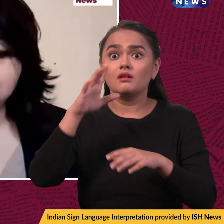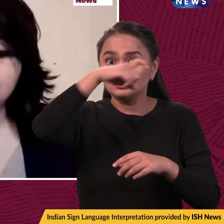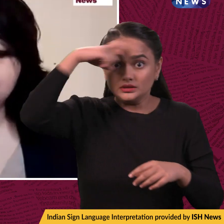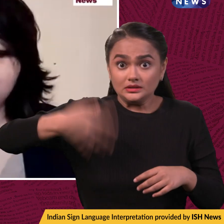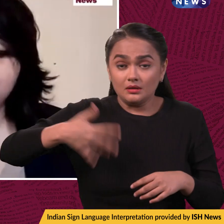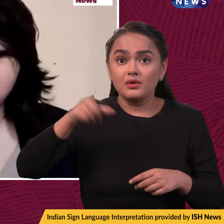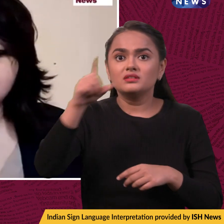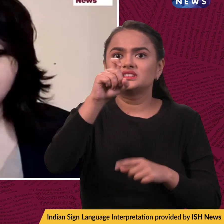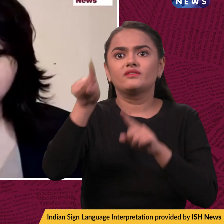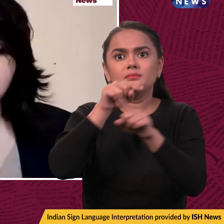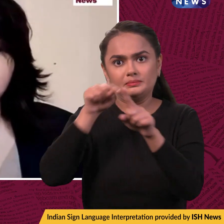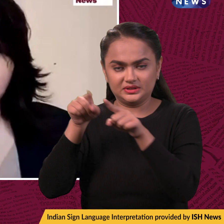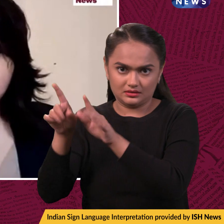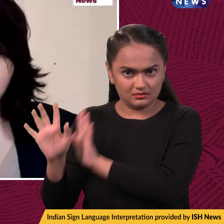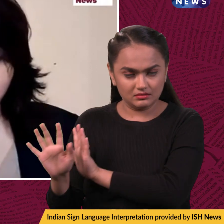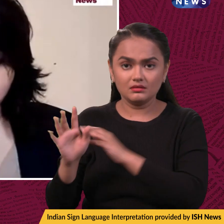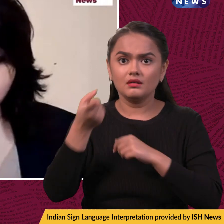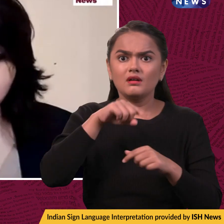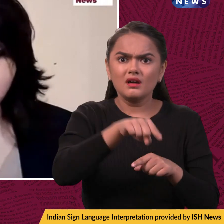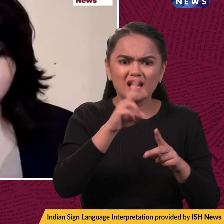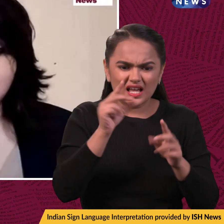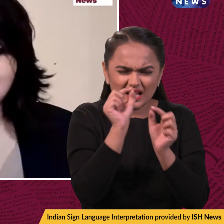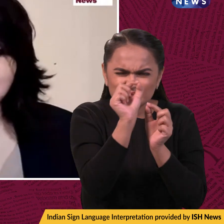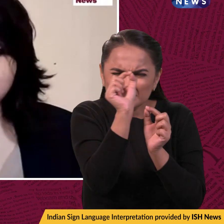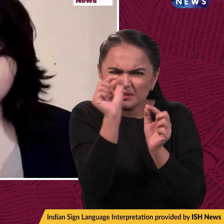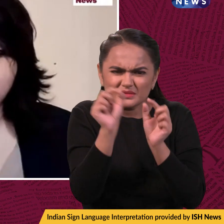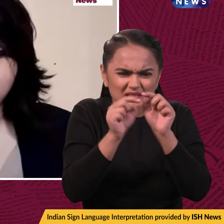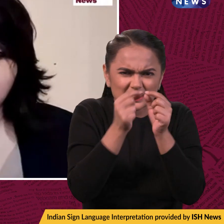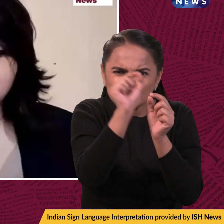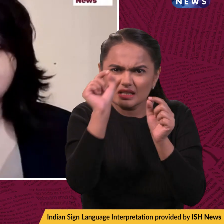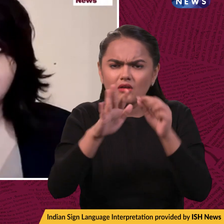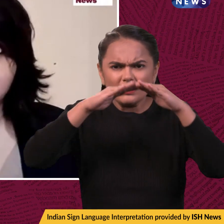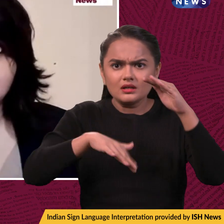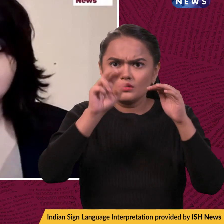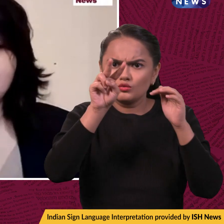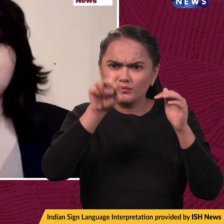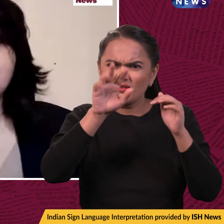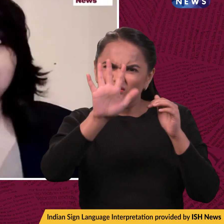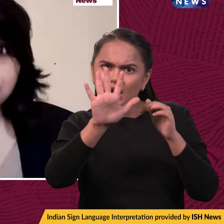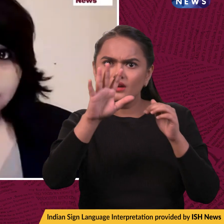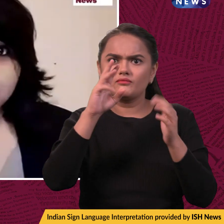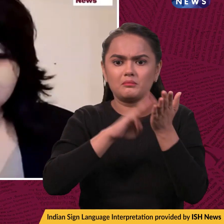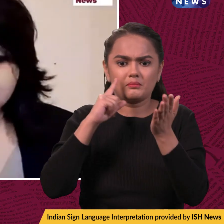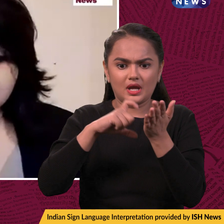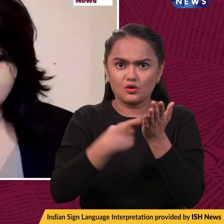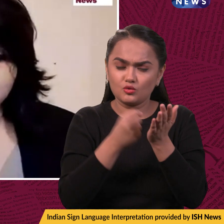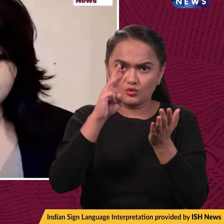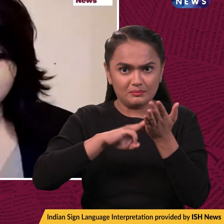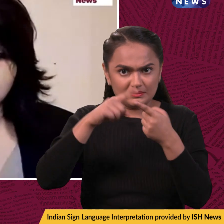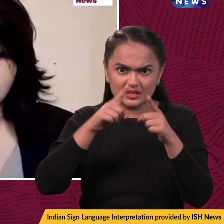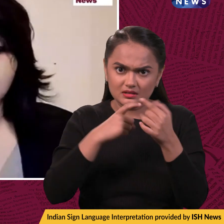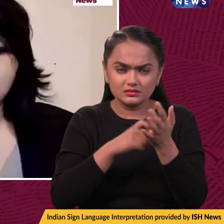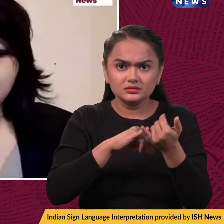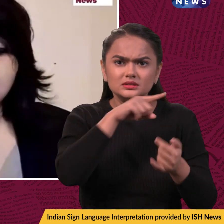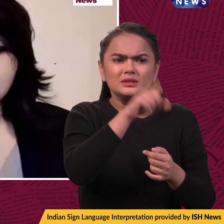summers. PM 2.5 describes suspended particles that are less than 2.5 micrometers. Now, to this, Justice D.Y.